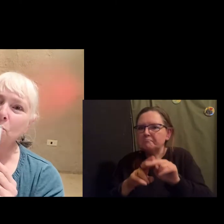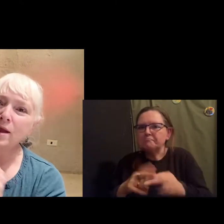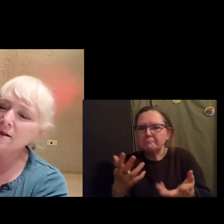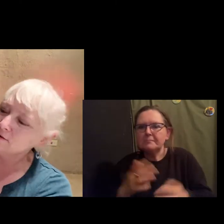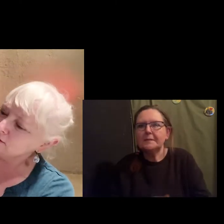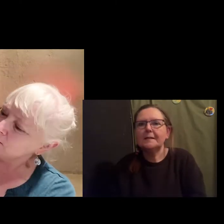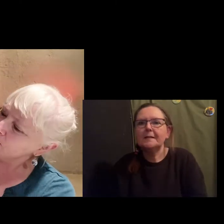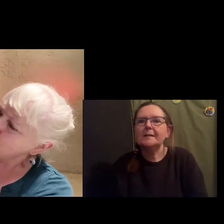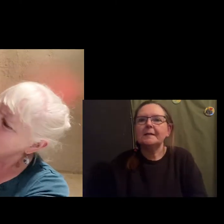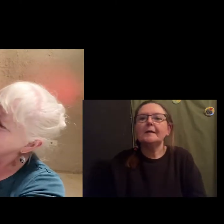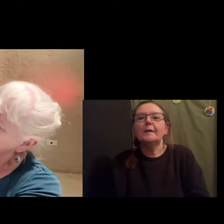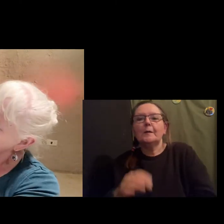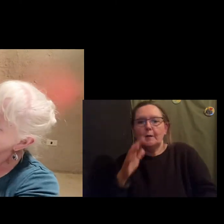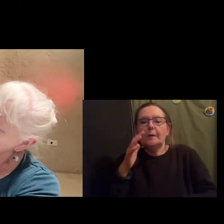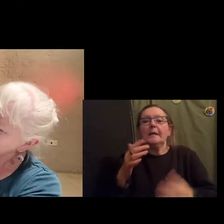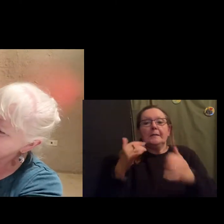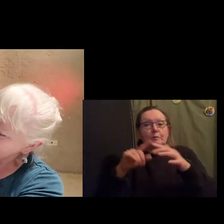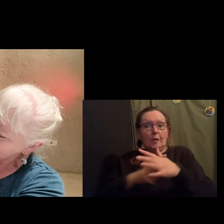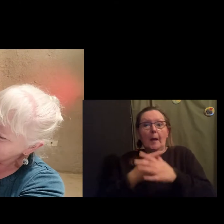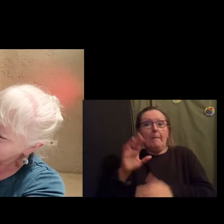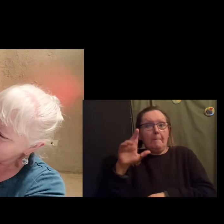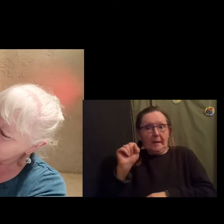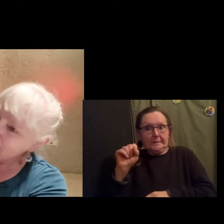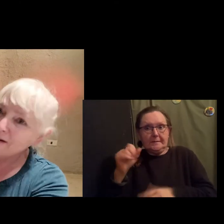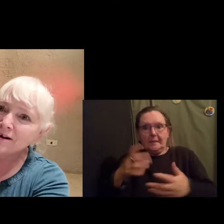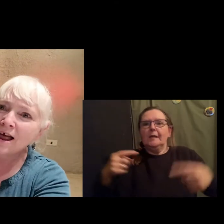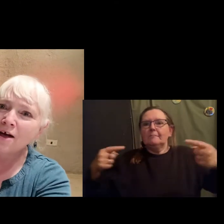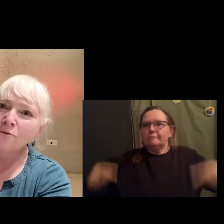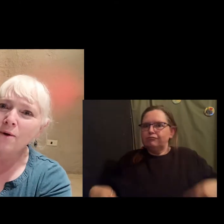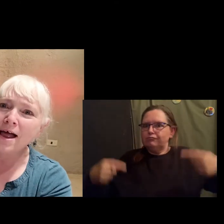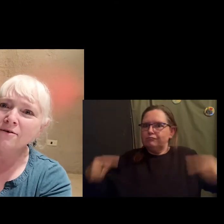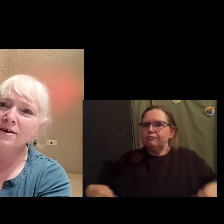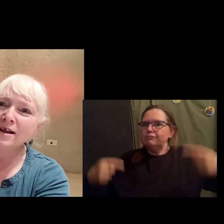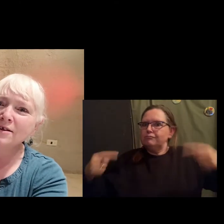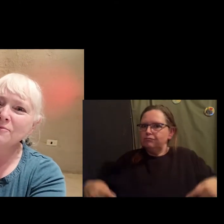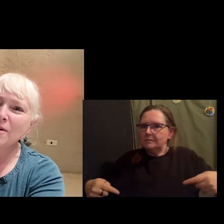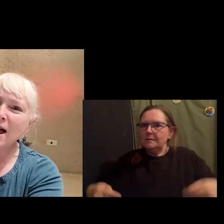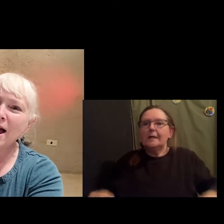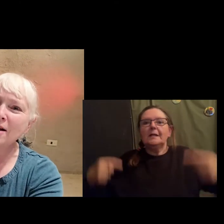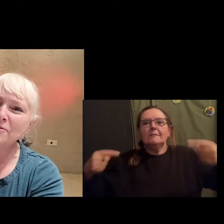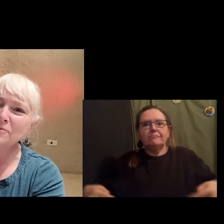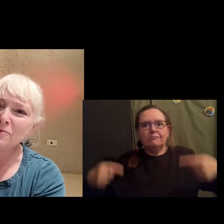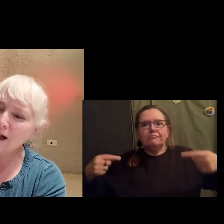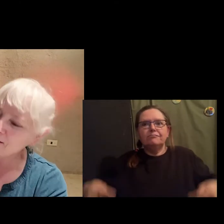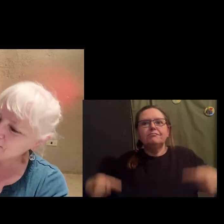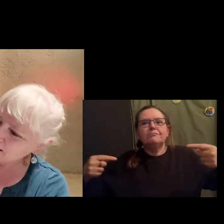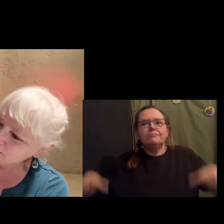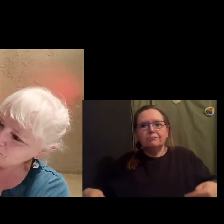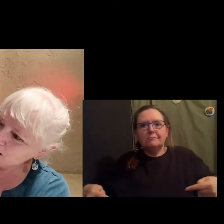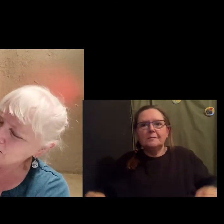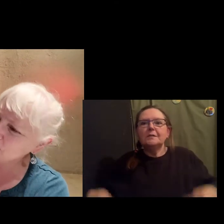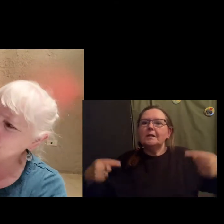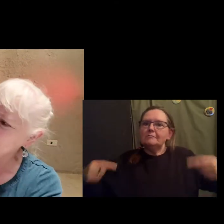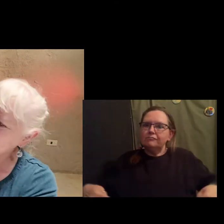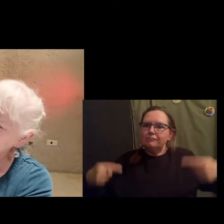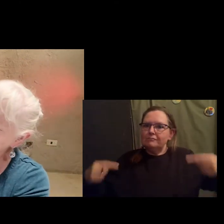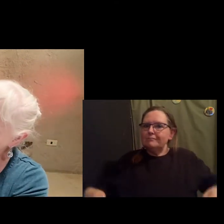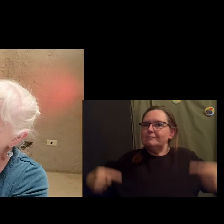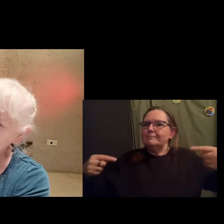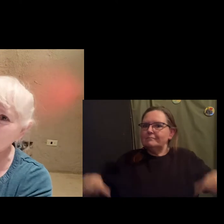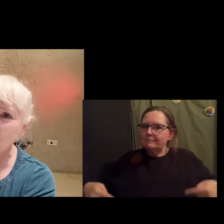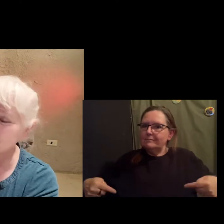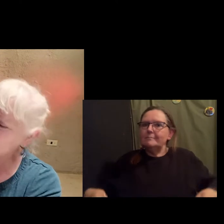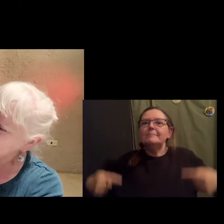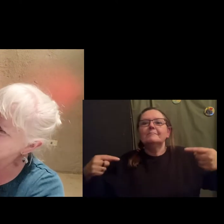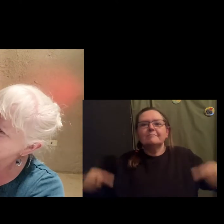The wheels on the bus go round and round, round and round, round and round. The